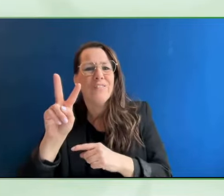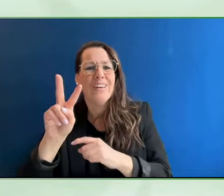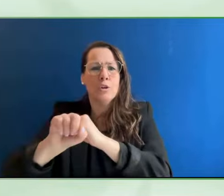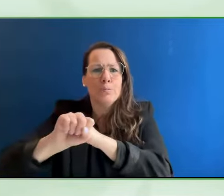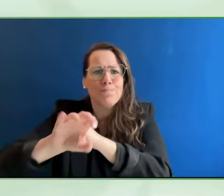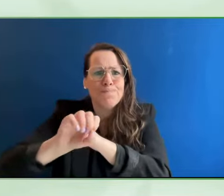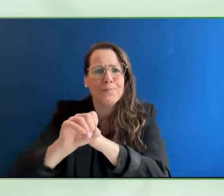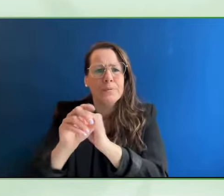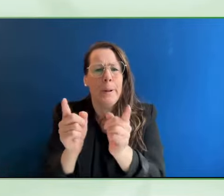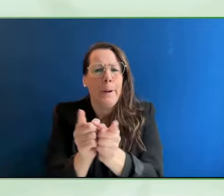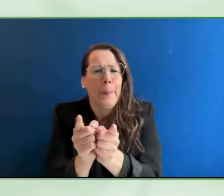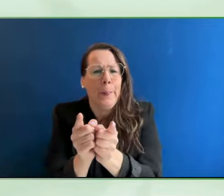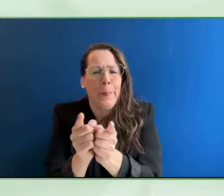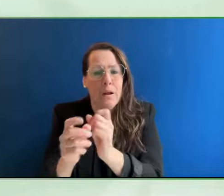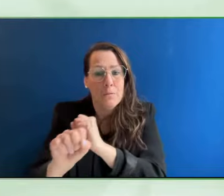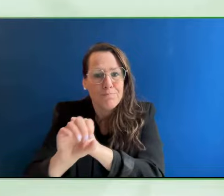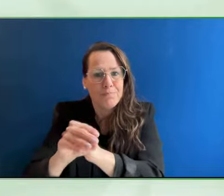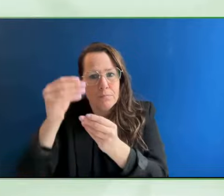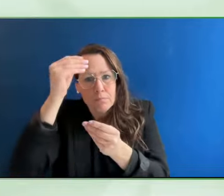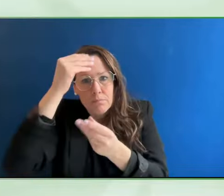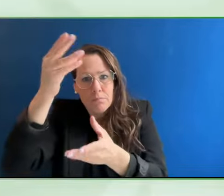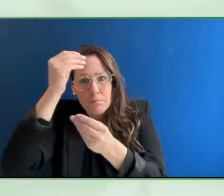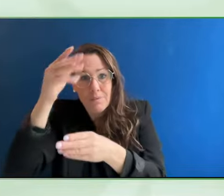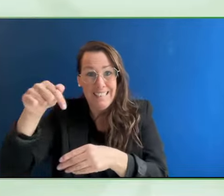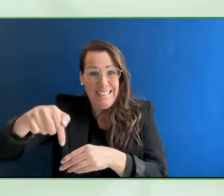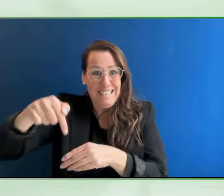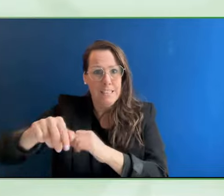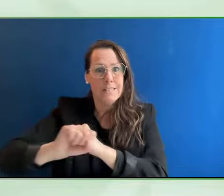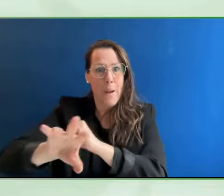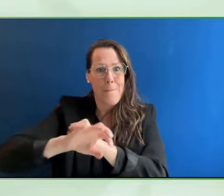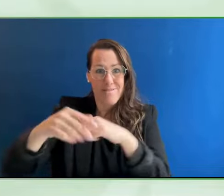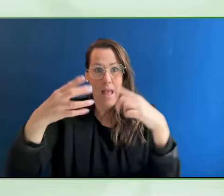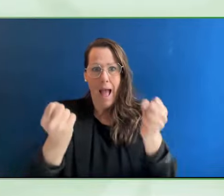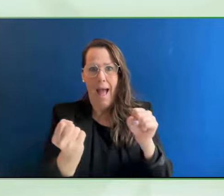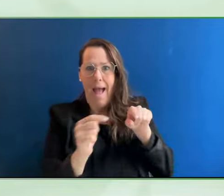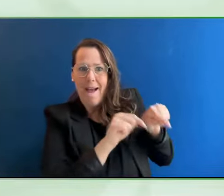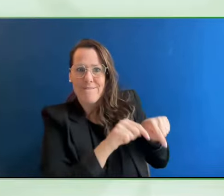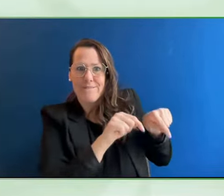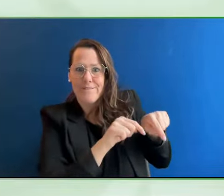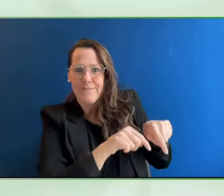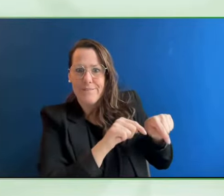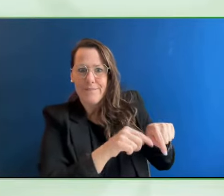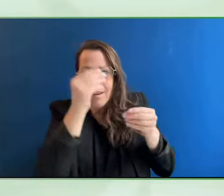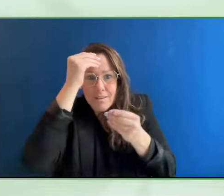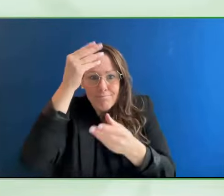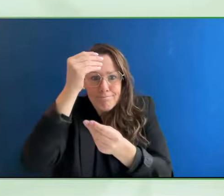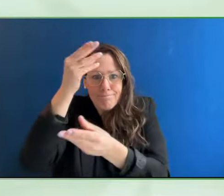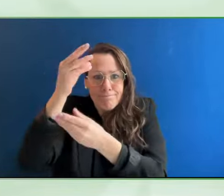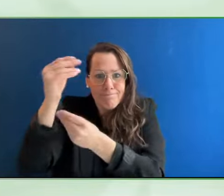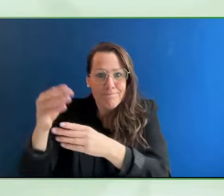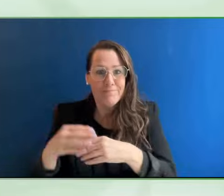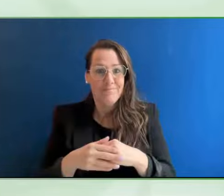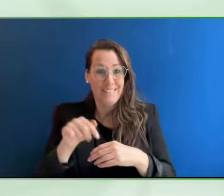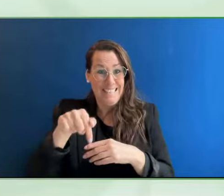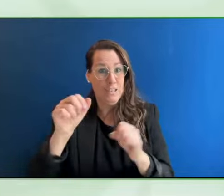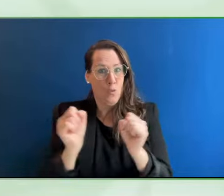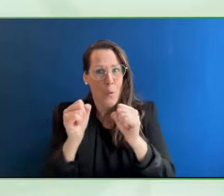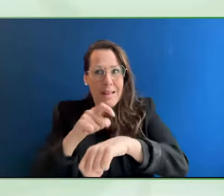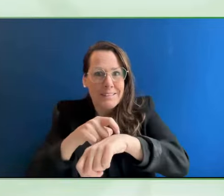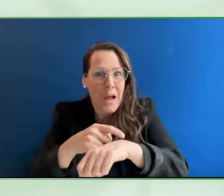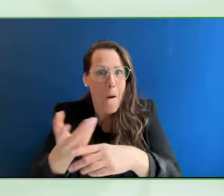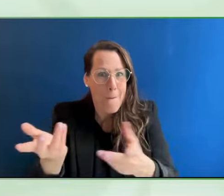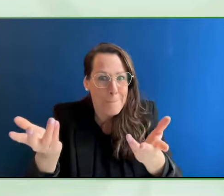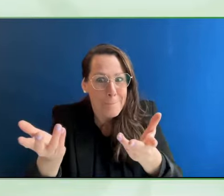a longer run. That's right, Licht ins Dunkel is a part of Christmas in Austria. Christmas in Austria without Licht ins